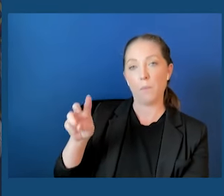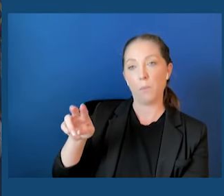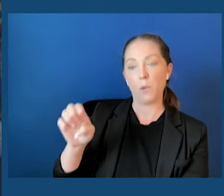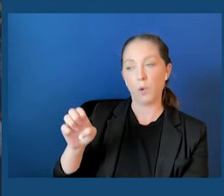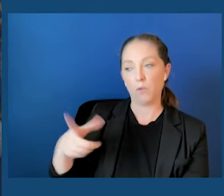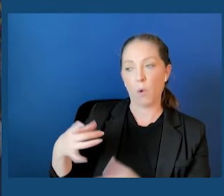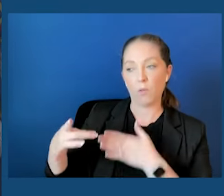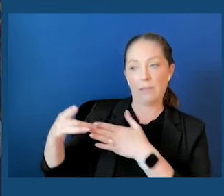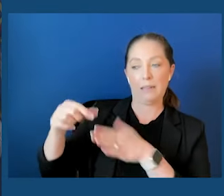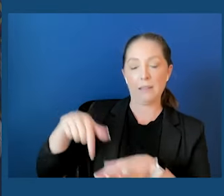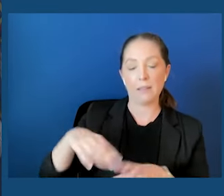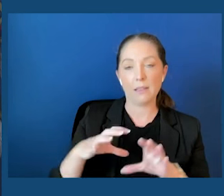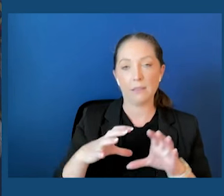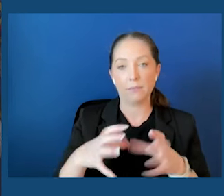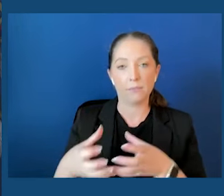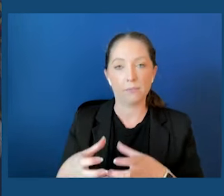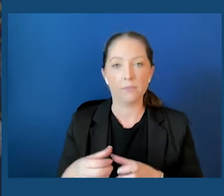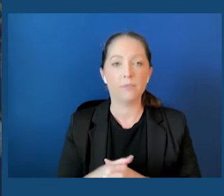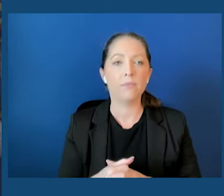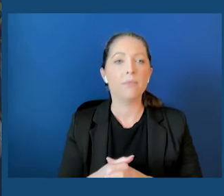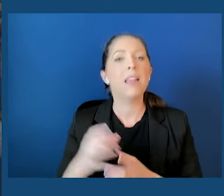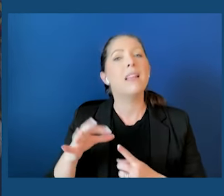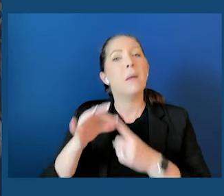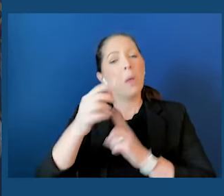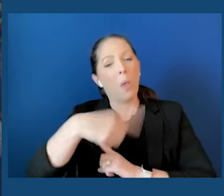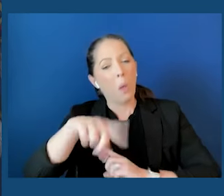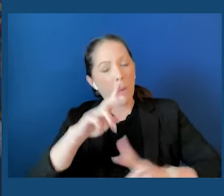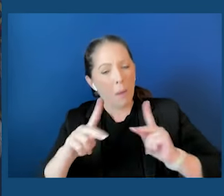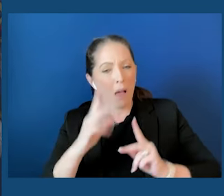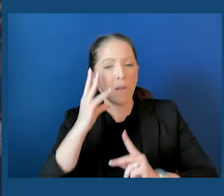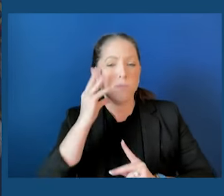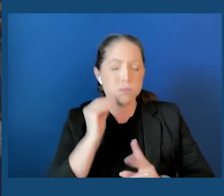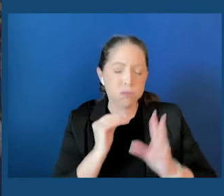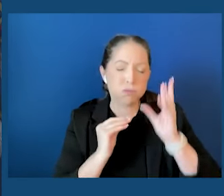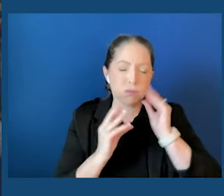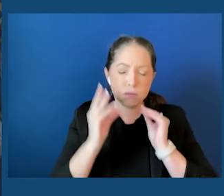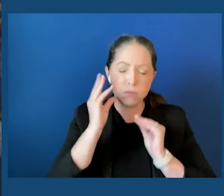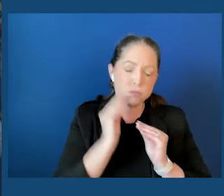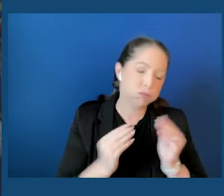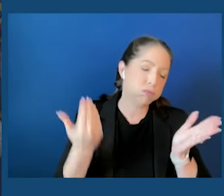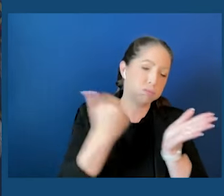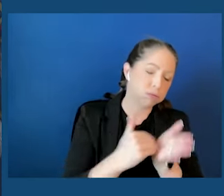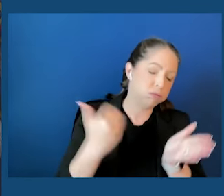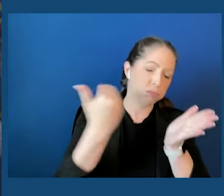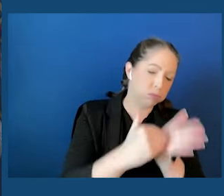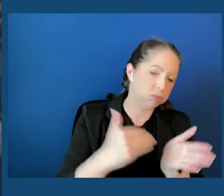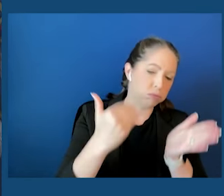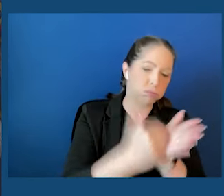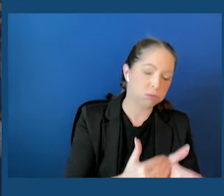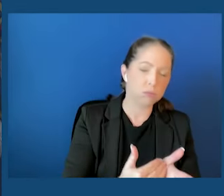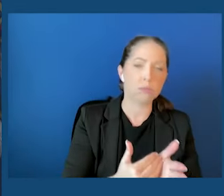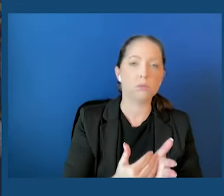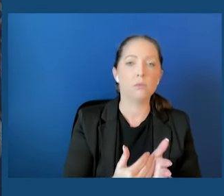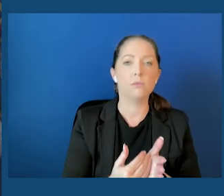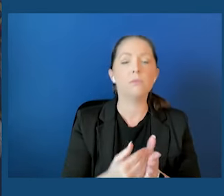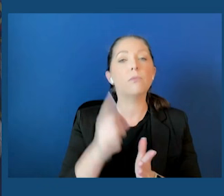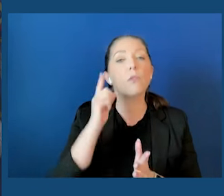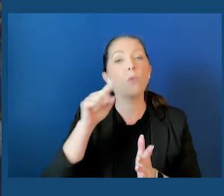trauma and the pain over and over and over, all driven toward this purpose to find this